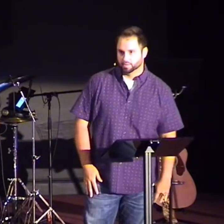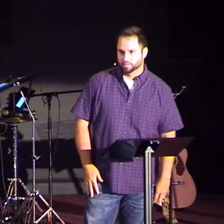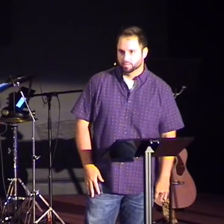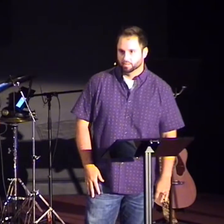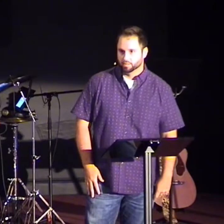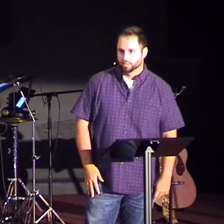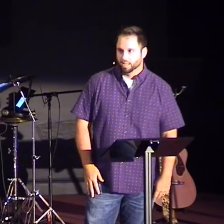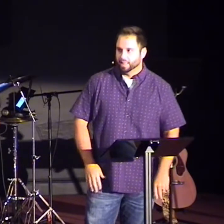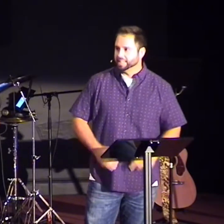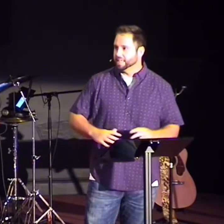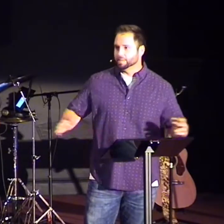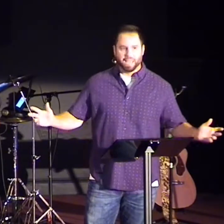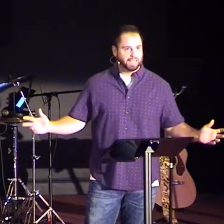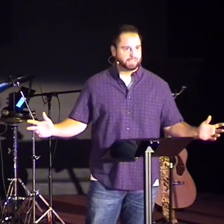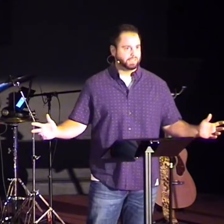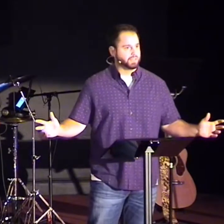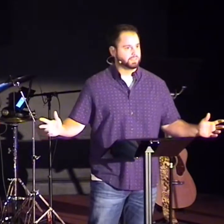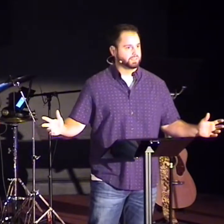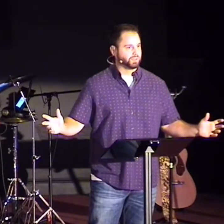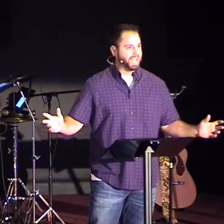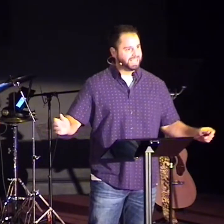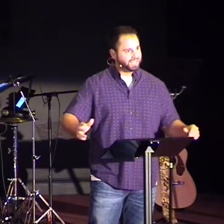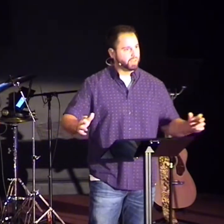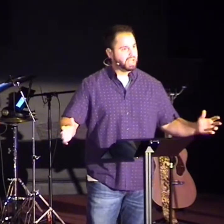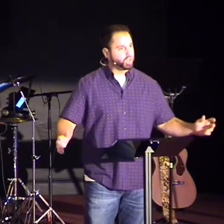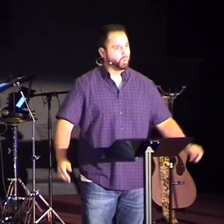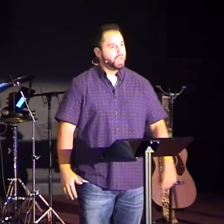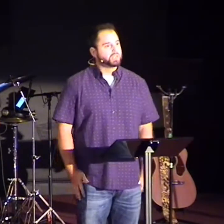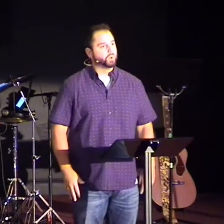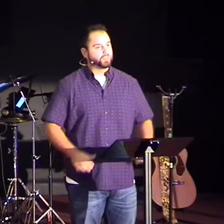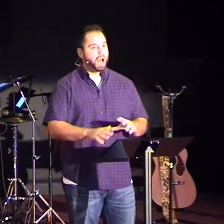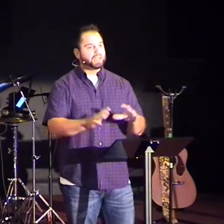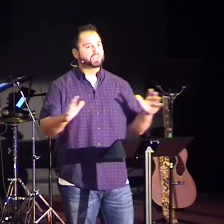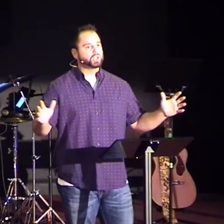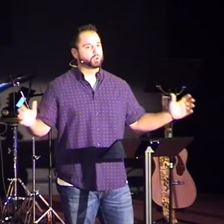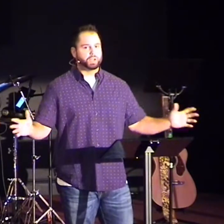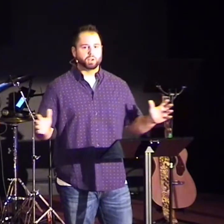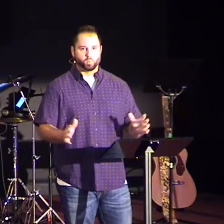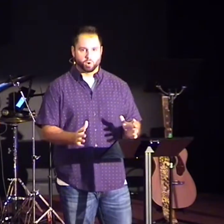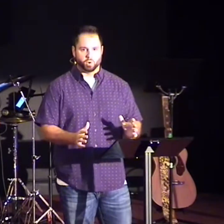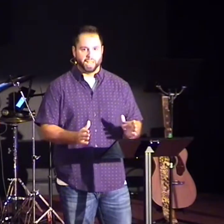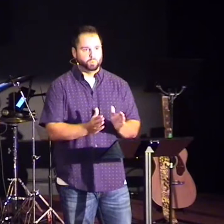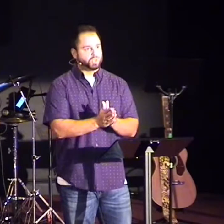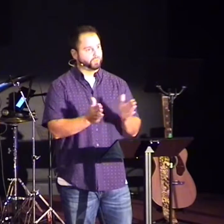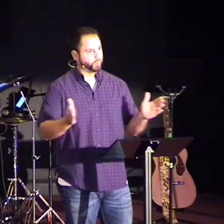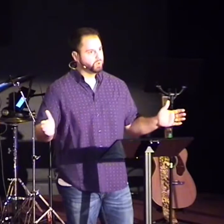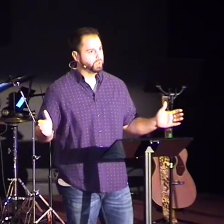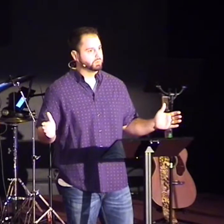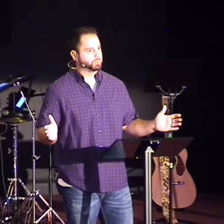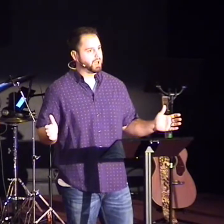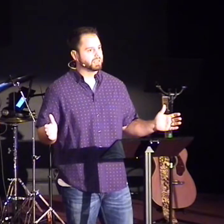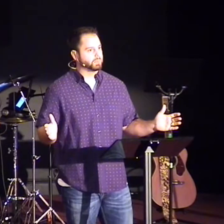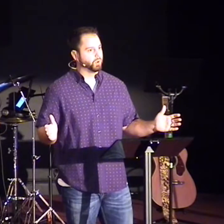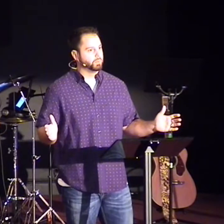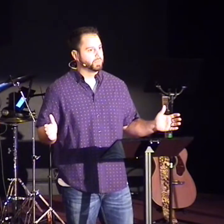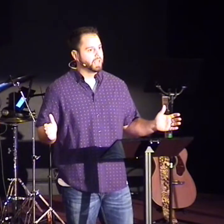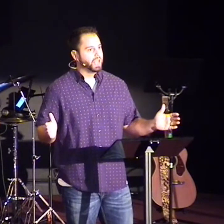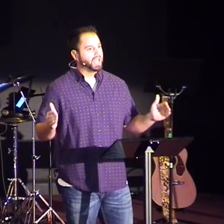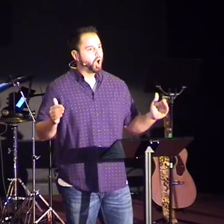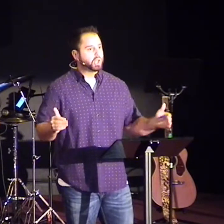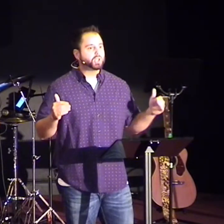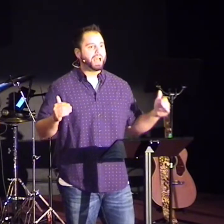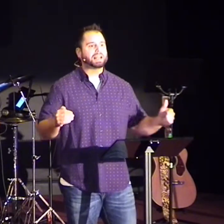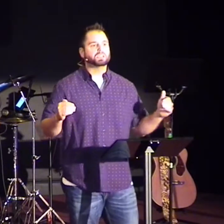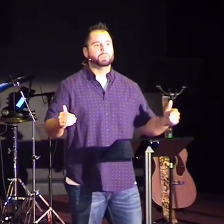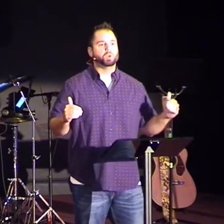squares. That doesn't make any sense, right? It's illogical. So if God is going to create a world in which free will is possible,